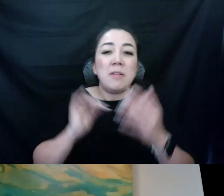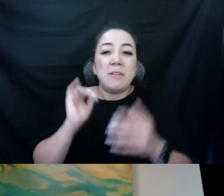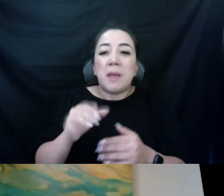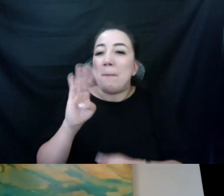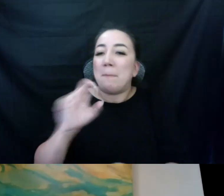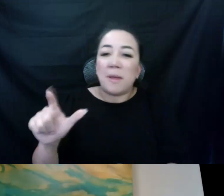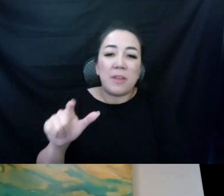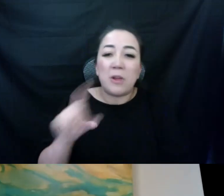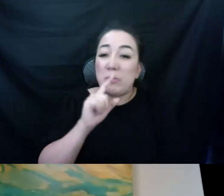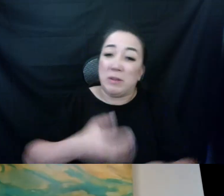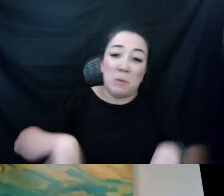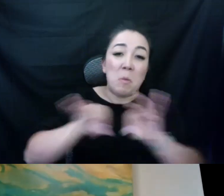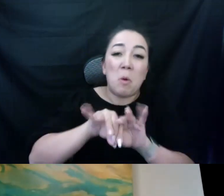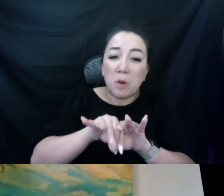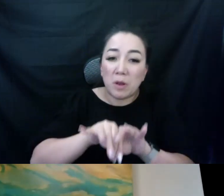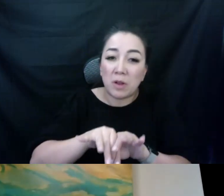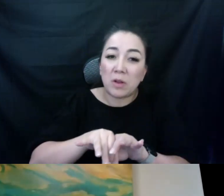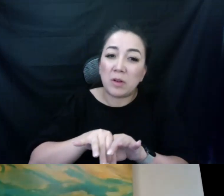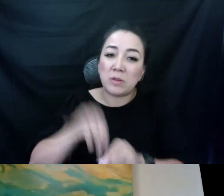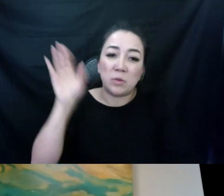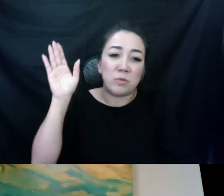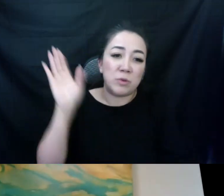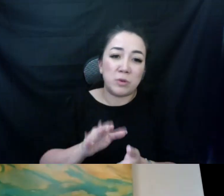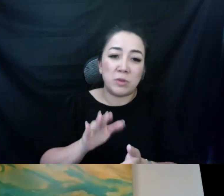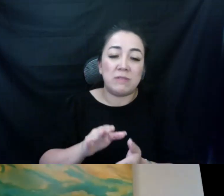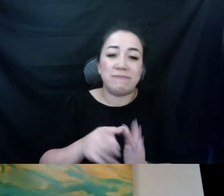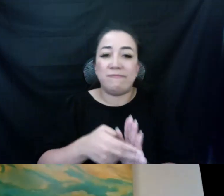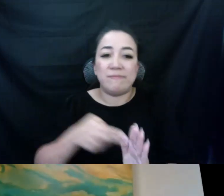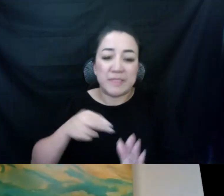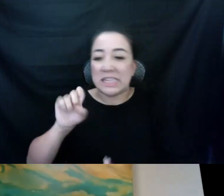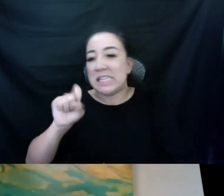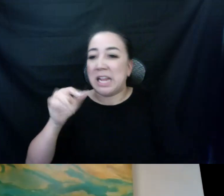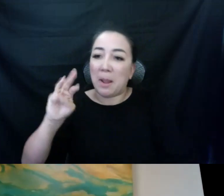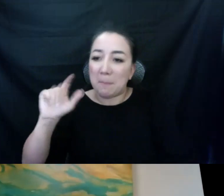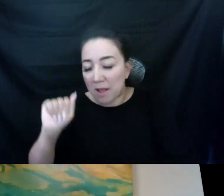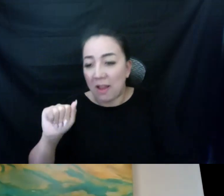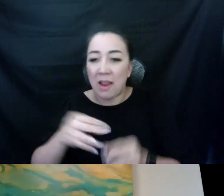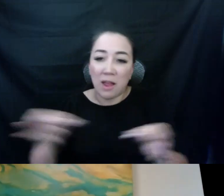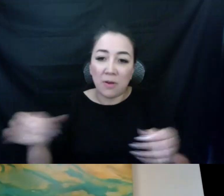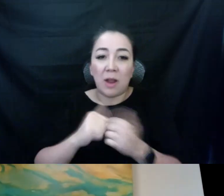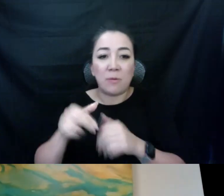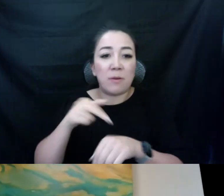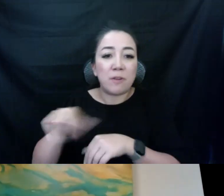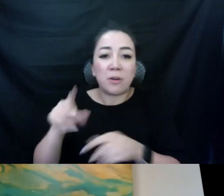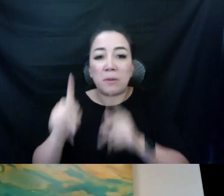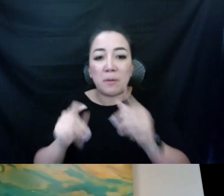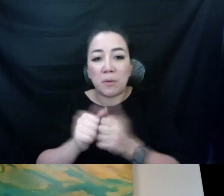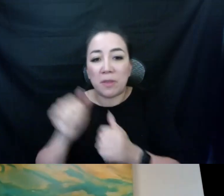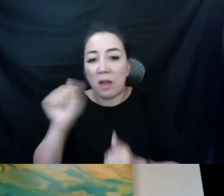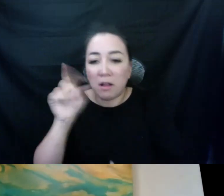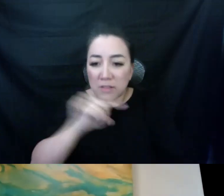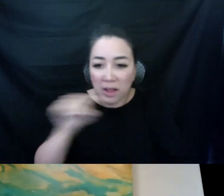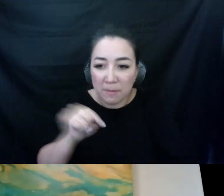very important in reducing the stigmatizing language about how we refer to people with Alzheimer's